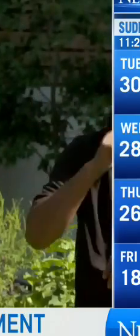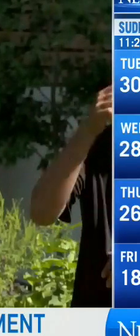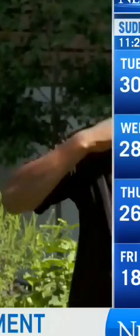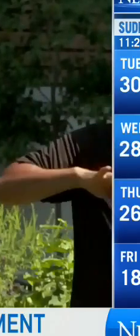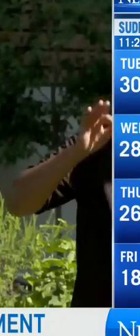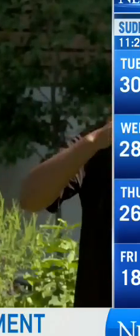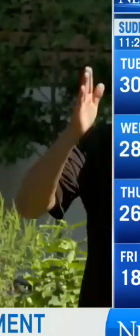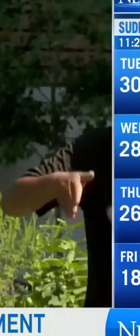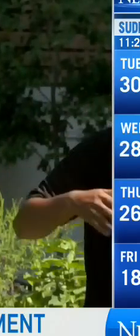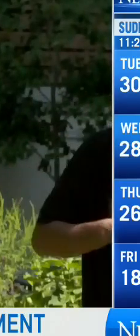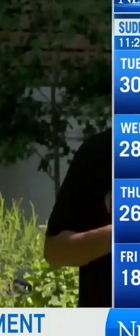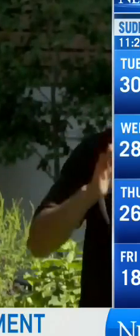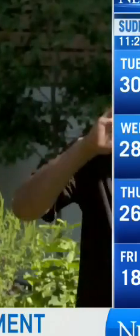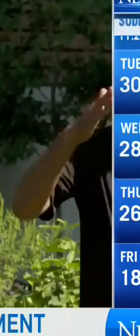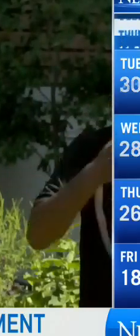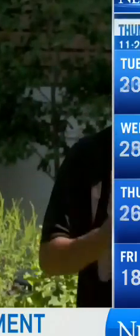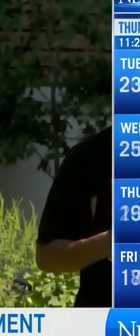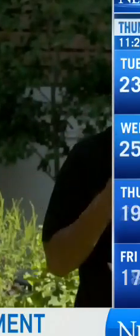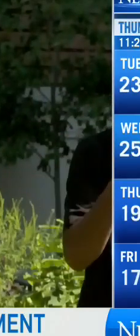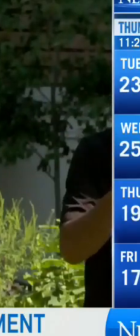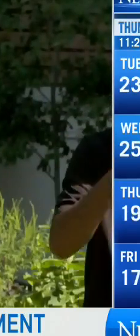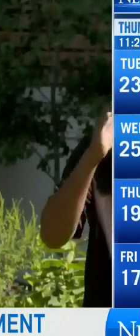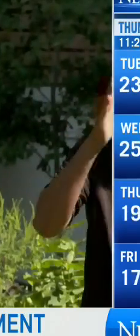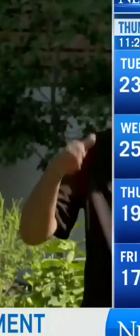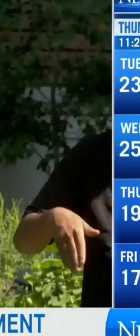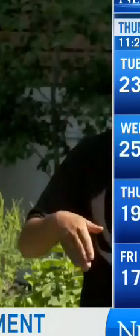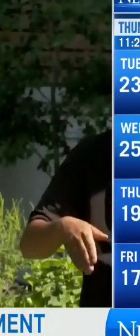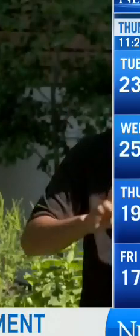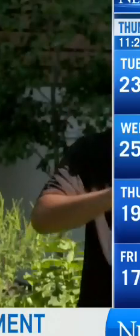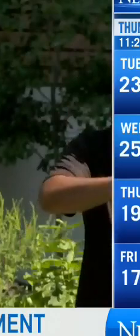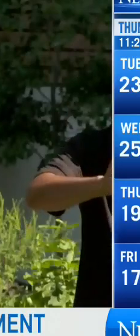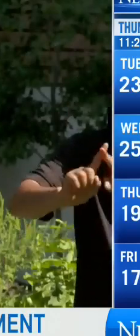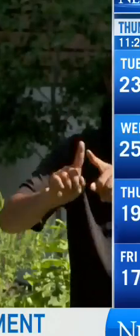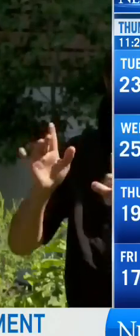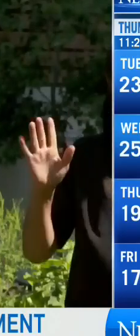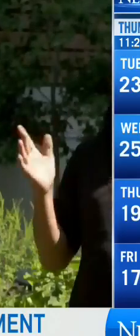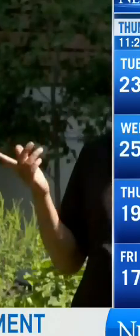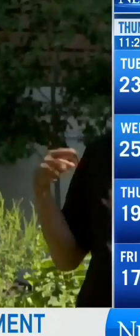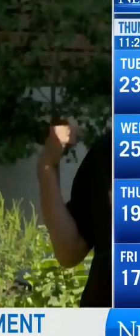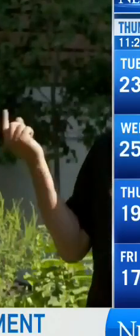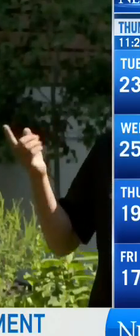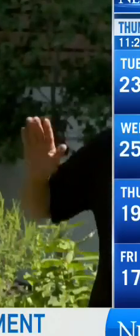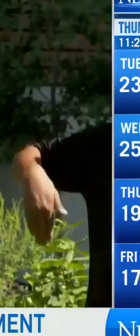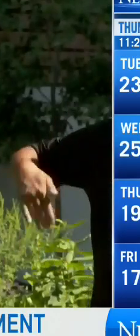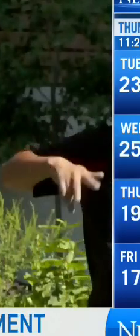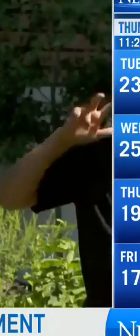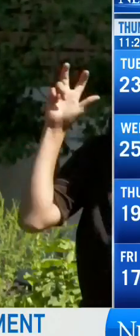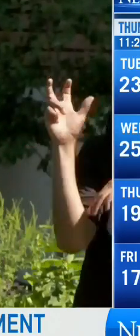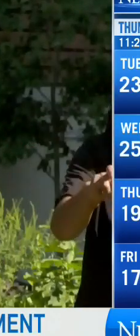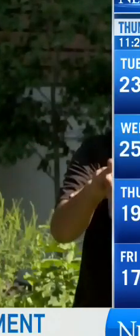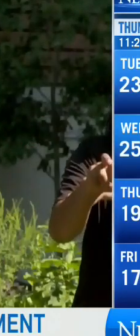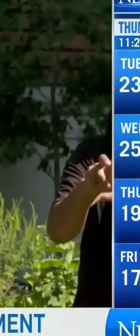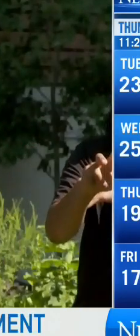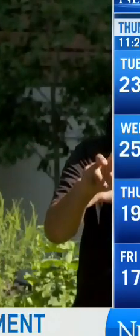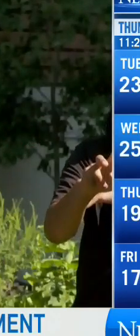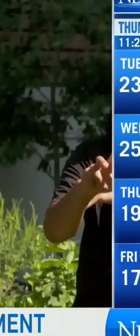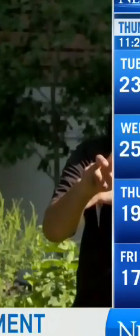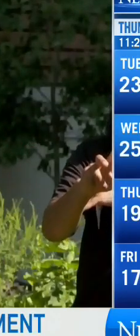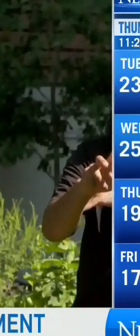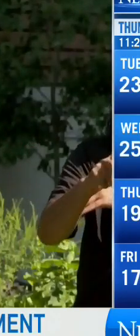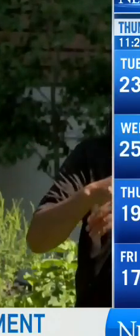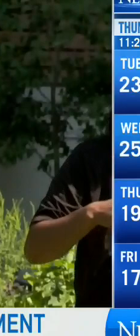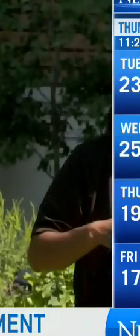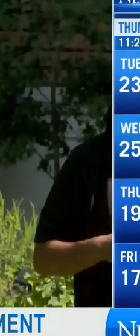housing, community-supportive housing. Nous n'avons pas fait les investissements nécessaires pour assurer l'accès au